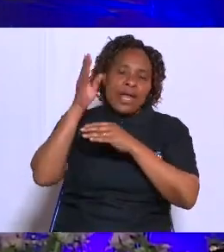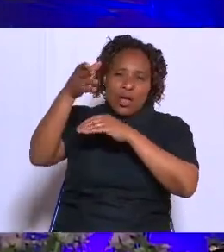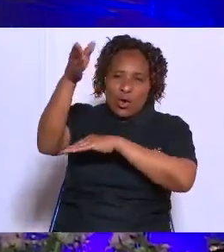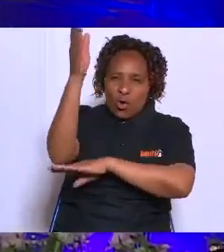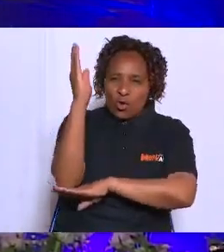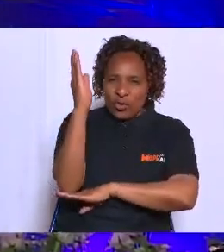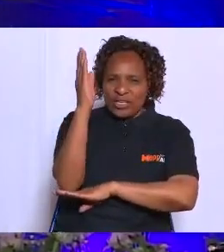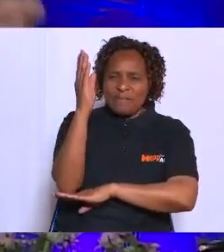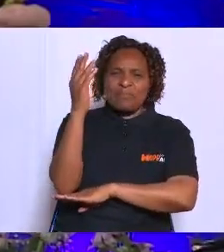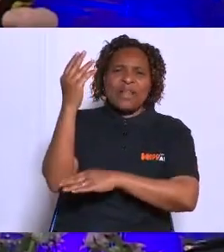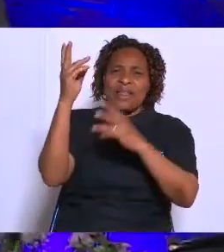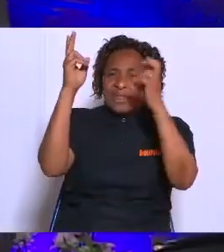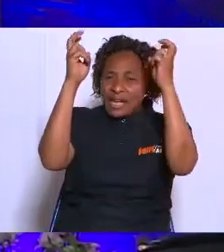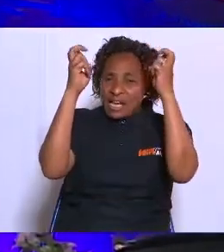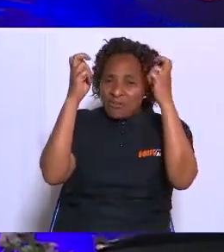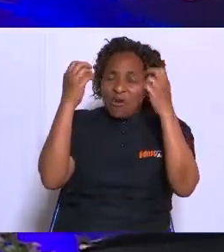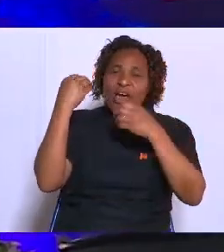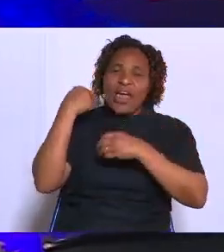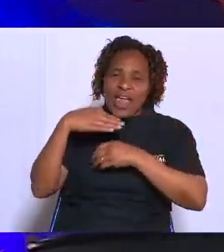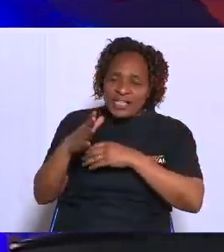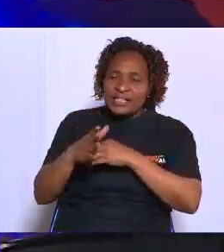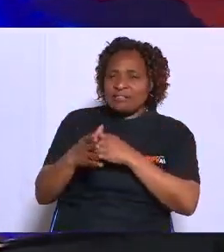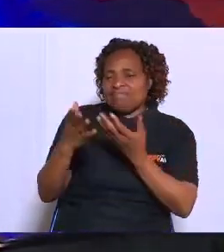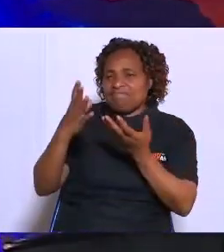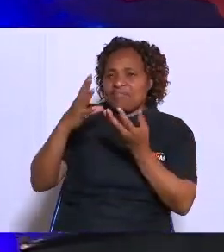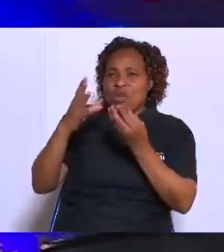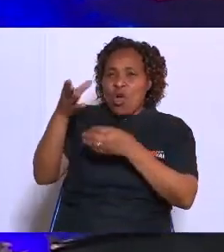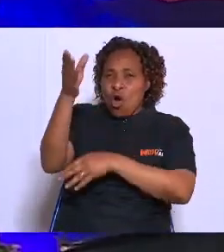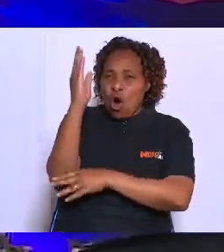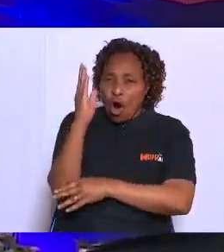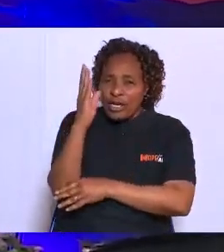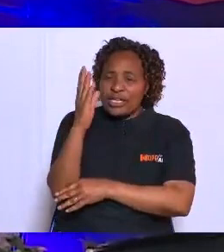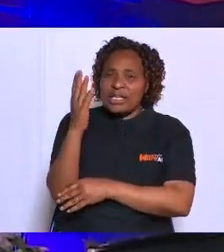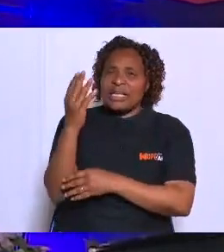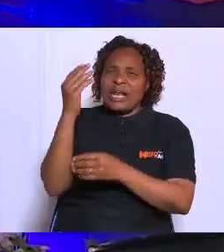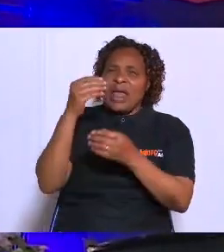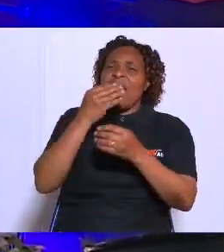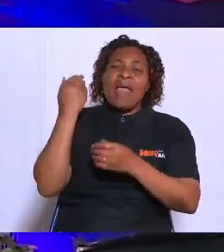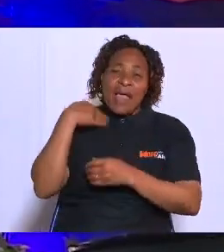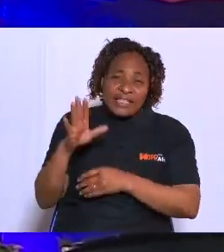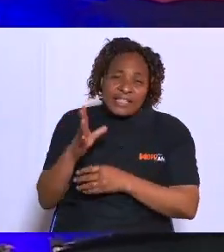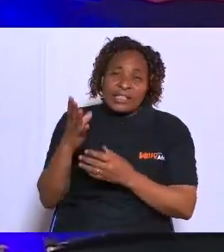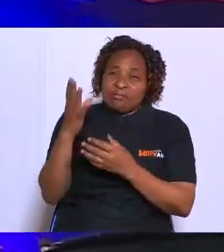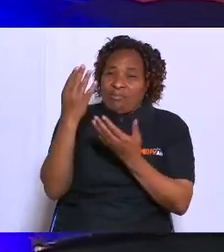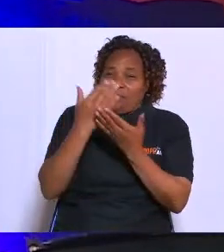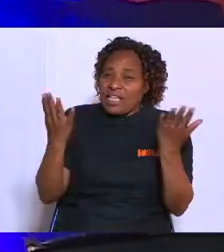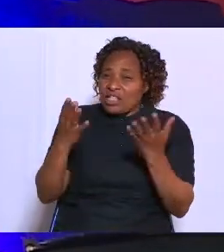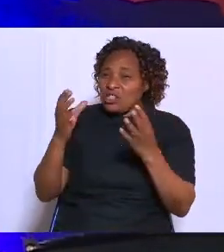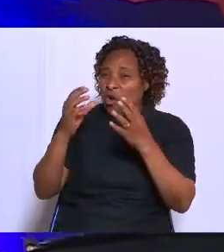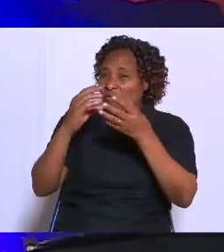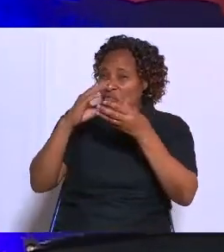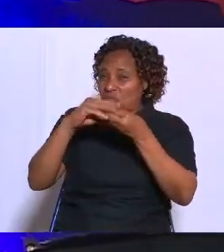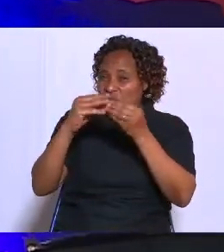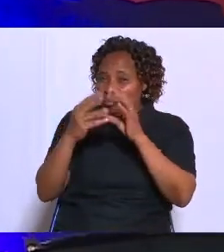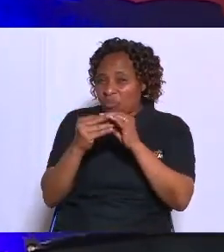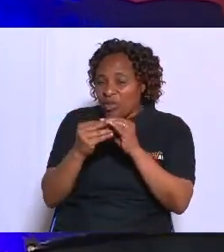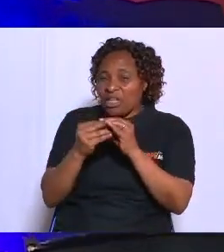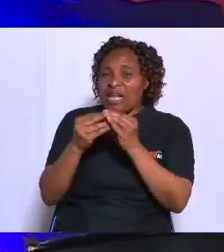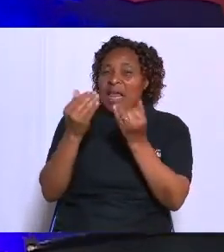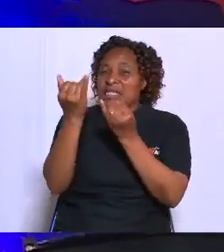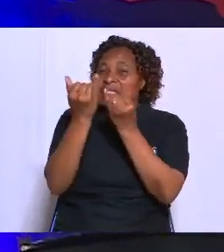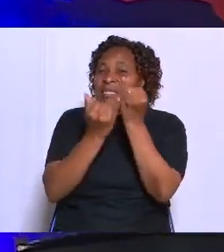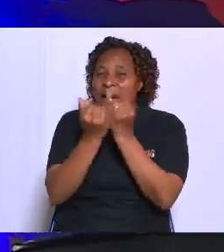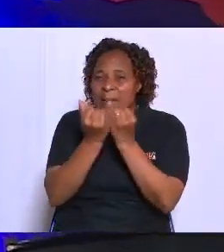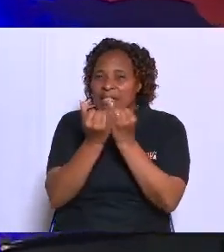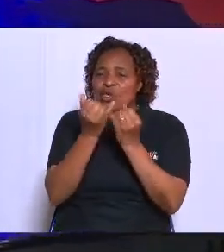the devil hates the Creator the devil hates the object of creation the Sabbath the Sabbath Beth